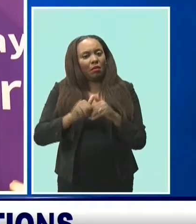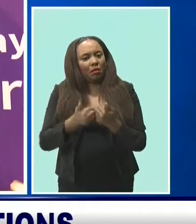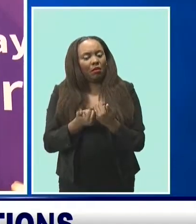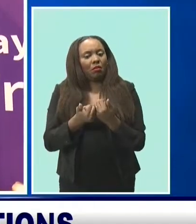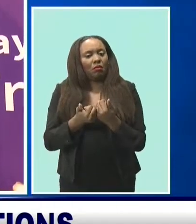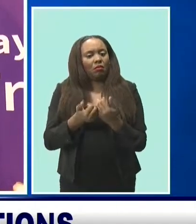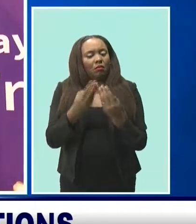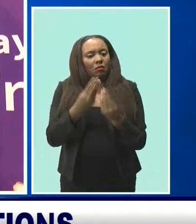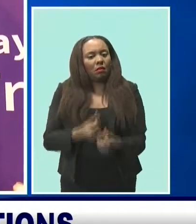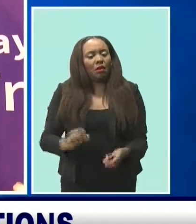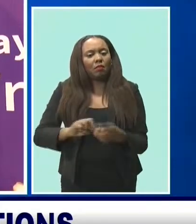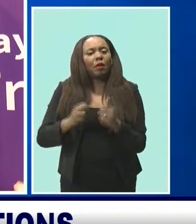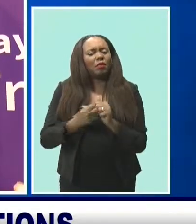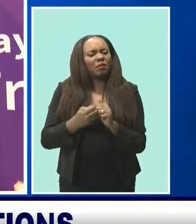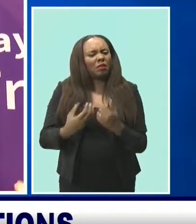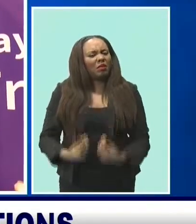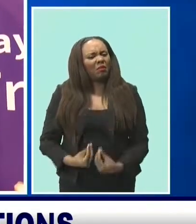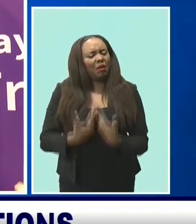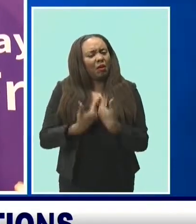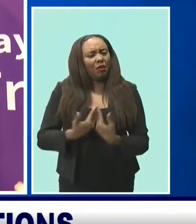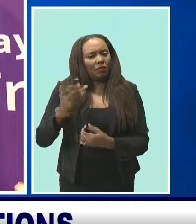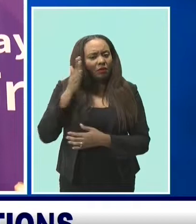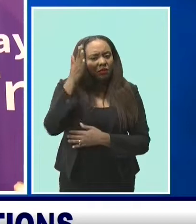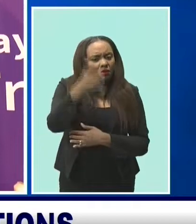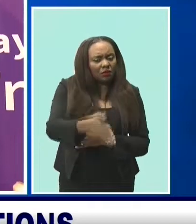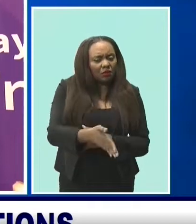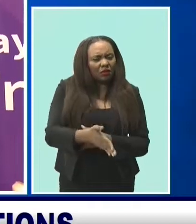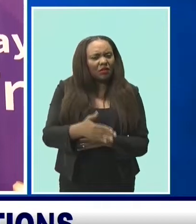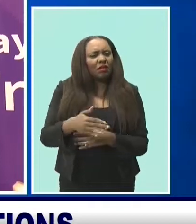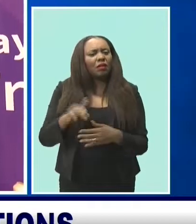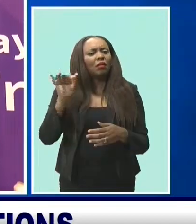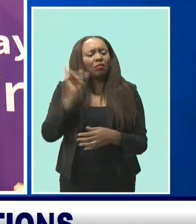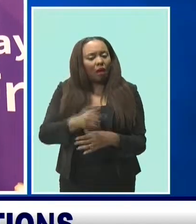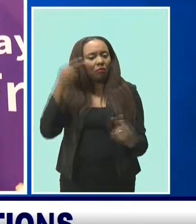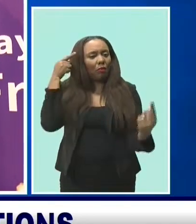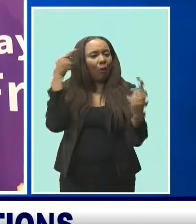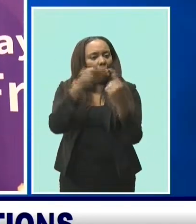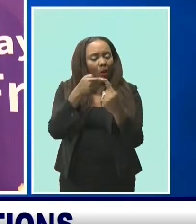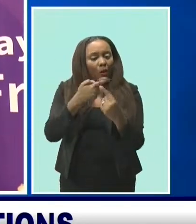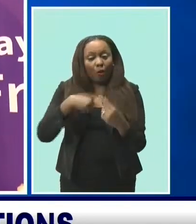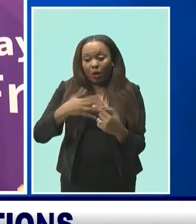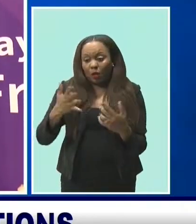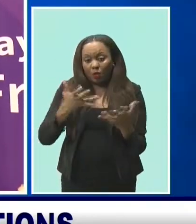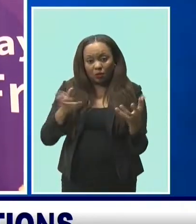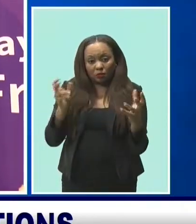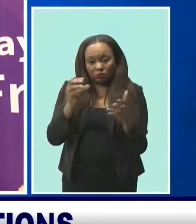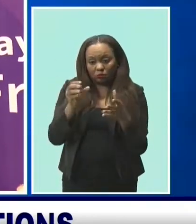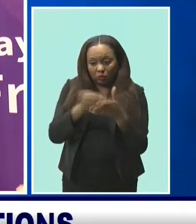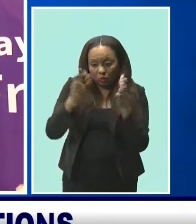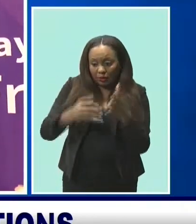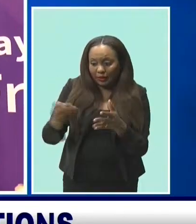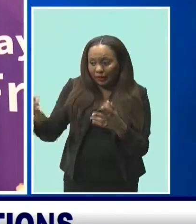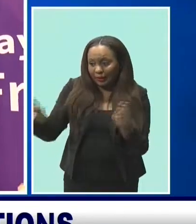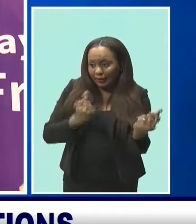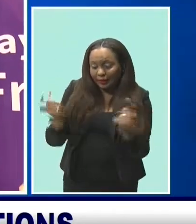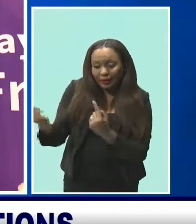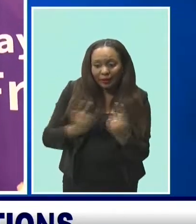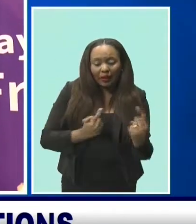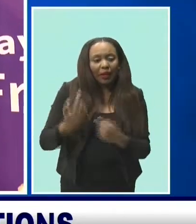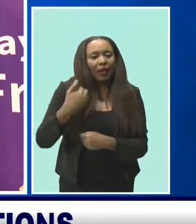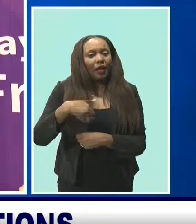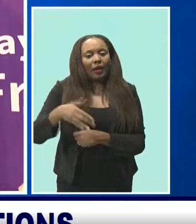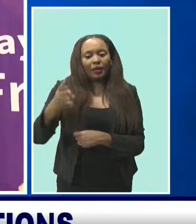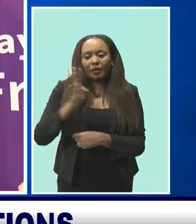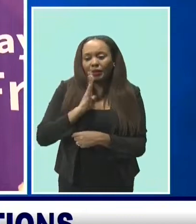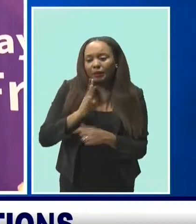that inspire them in the future. So that's the overall goal. We bring them in here, we give them an introduction, and then we allow them to speak to every single